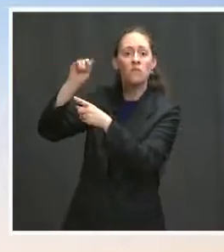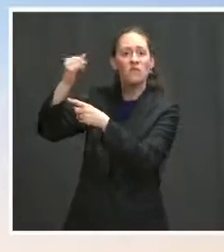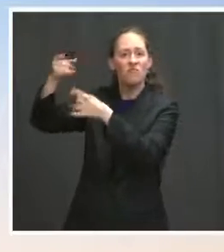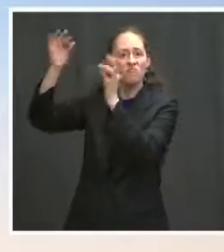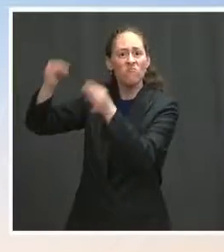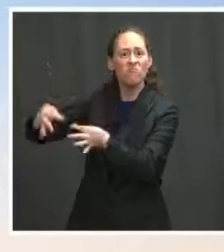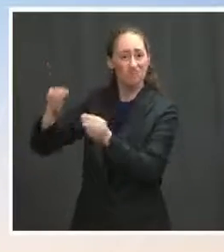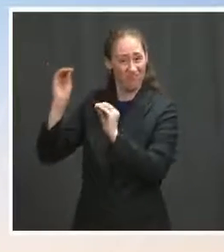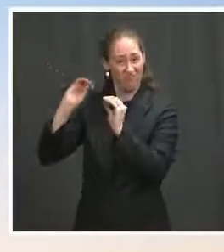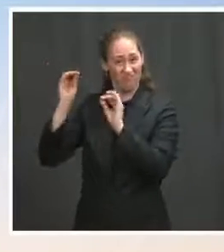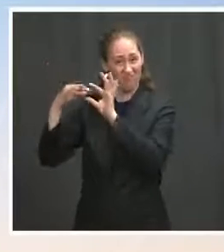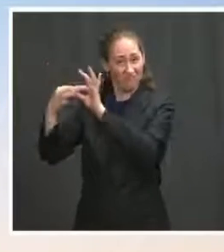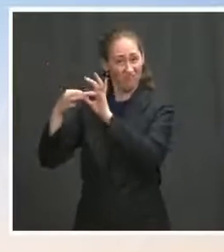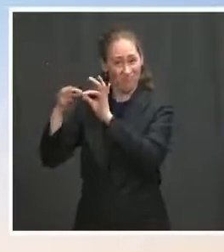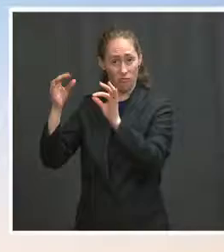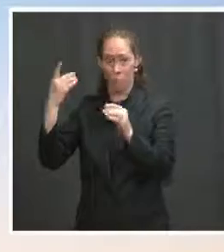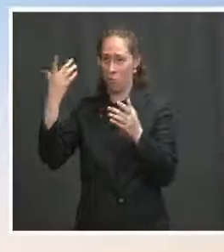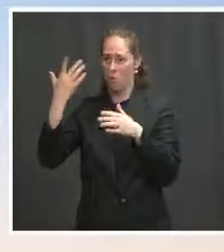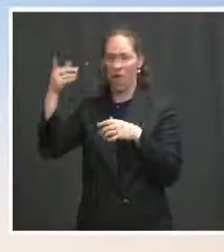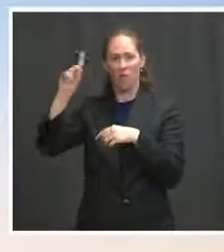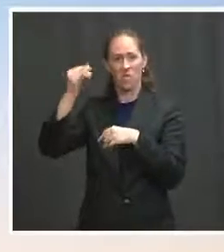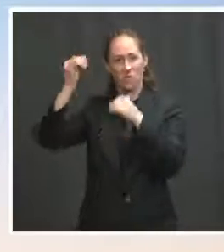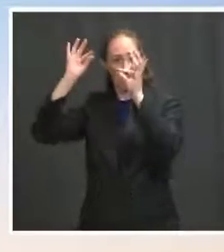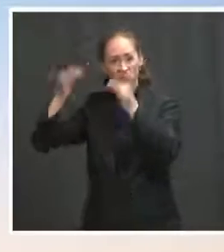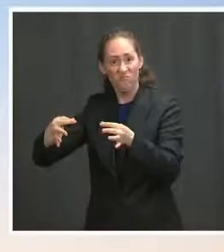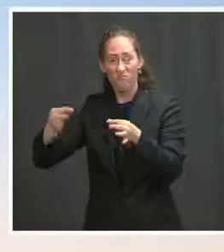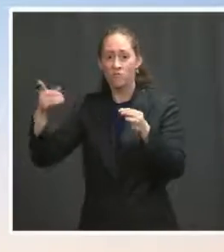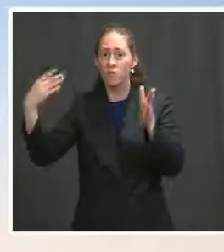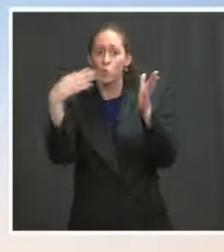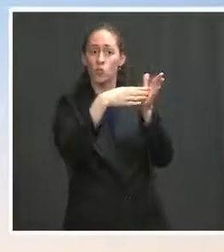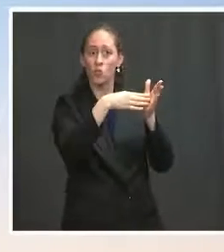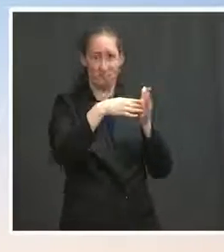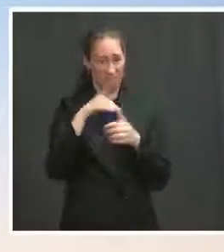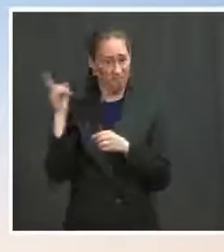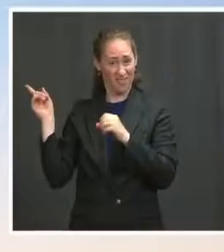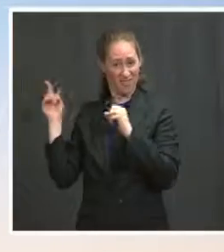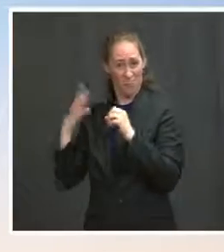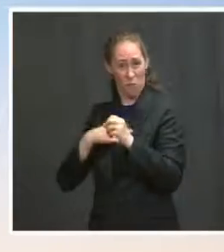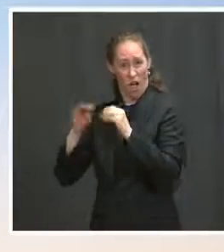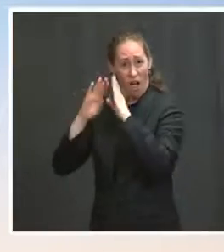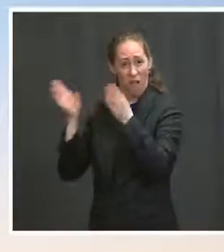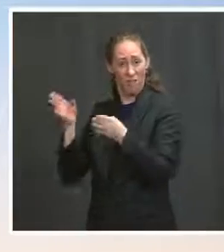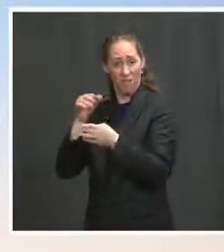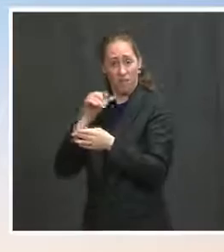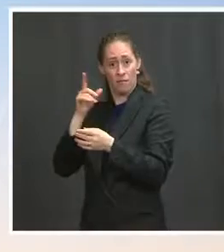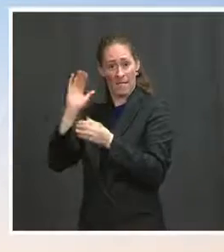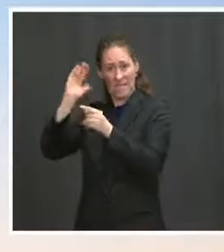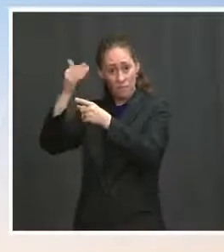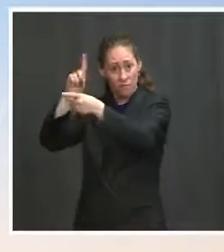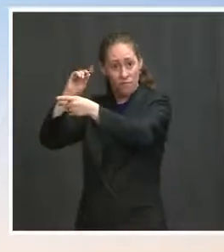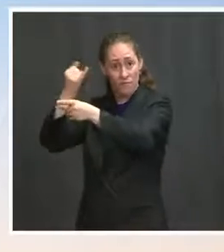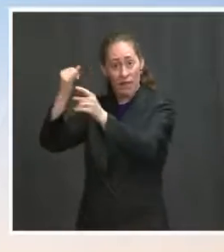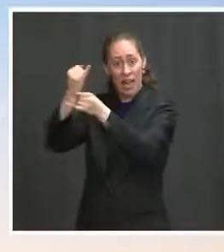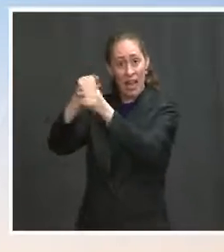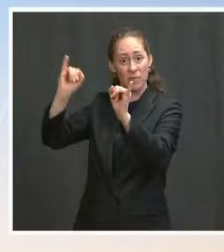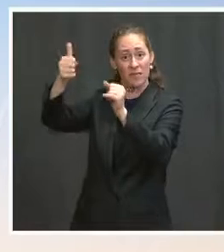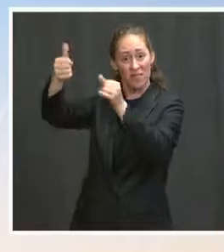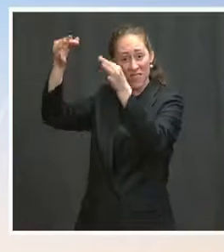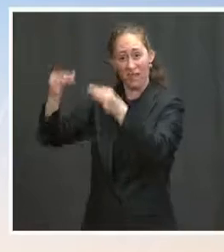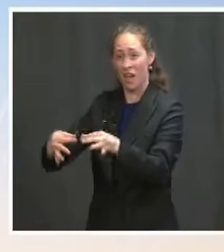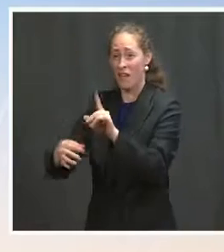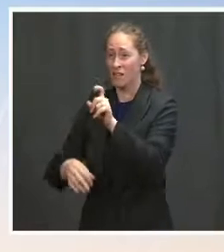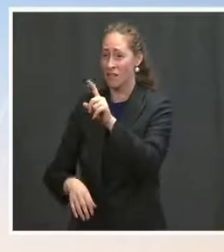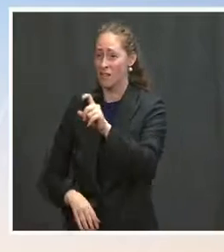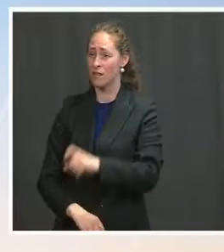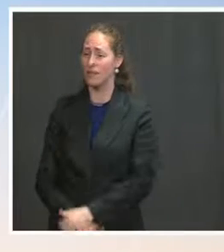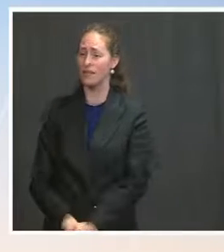Georgia? Is the Justice Department completely independent on this? No, I'm not. Or is this It's part of the a White House? priority to the president. And yes,